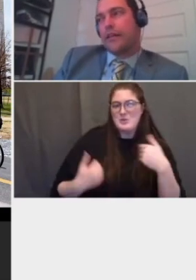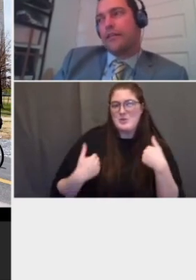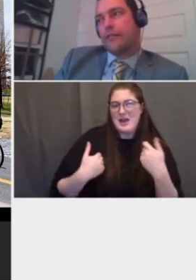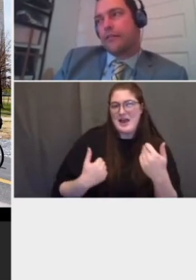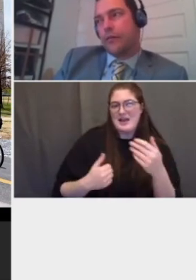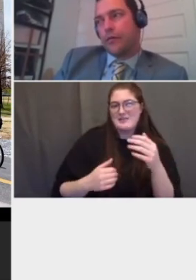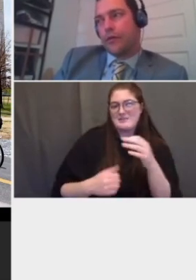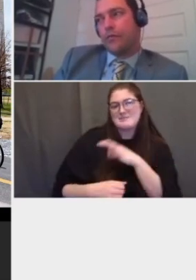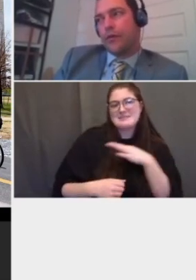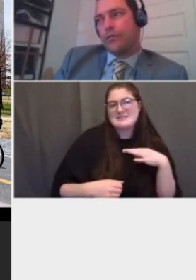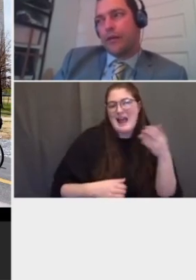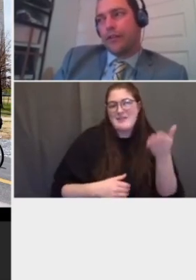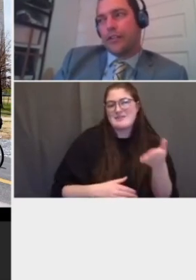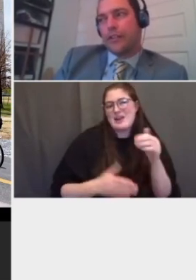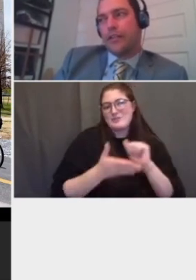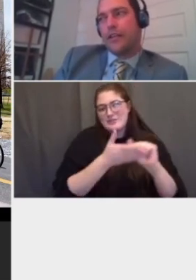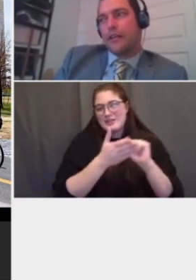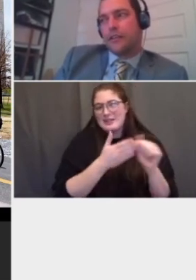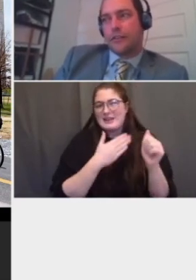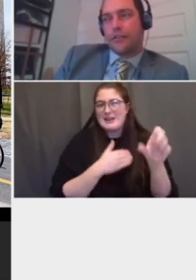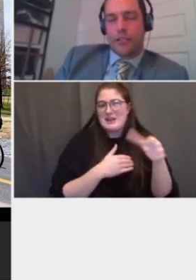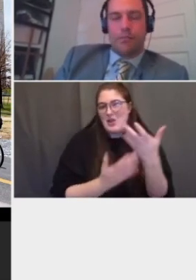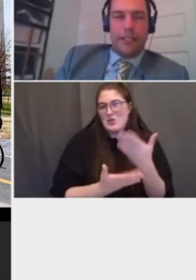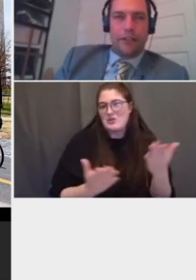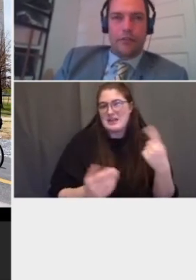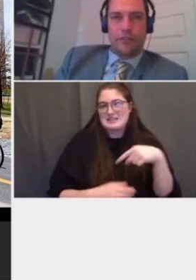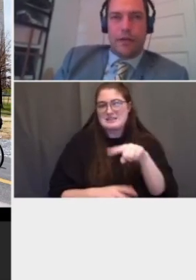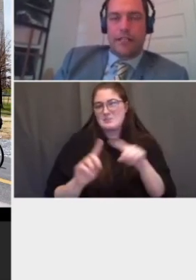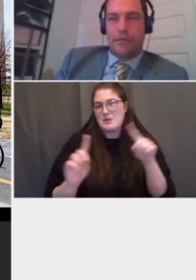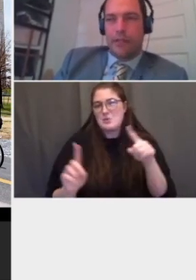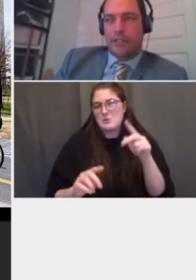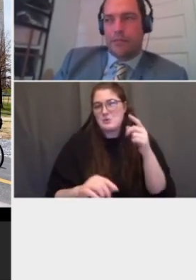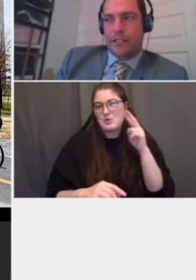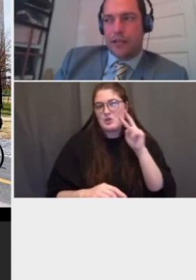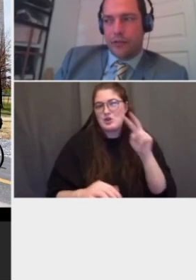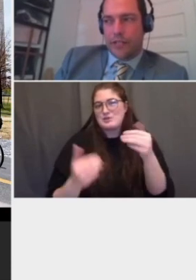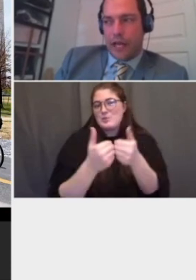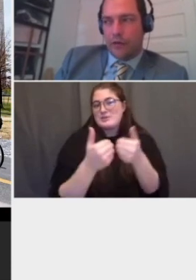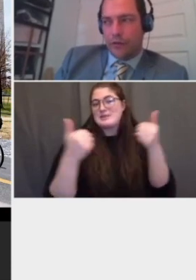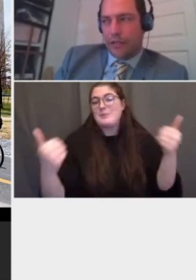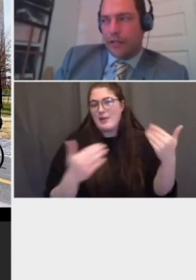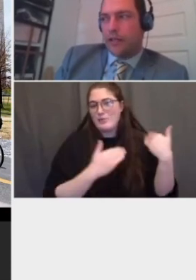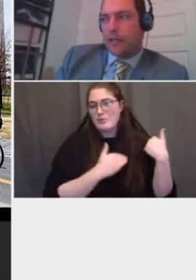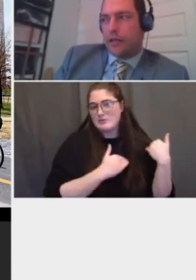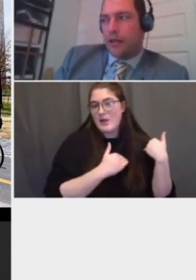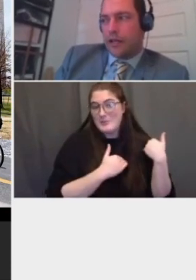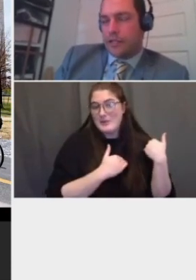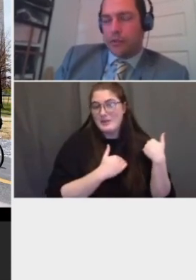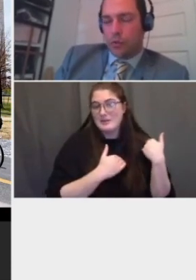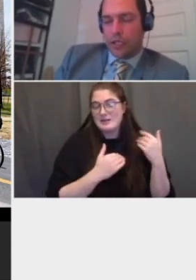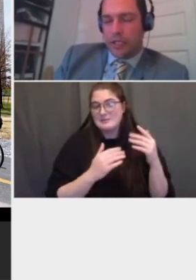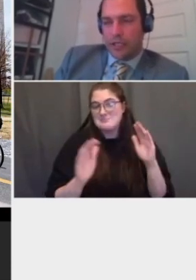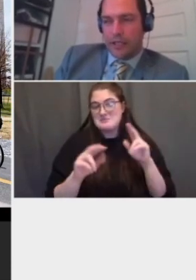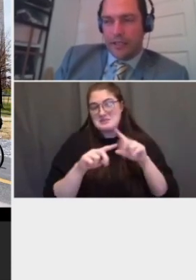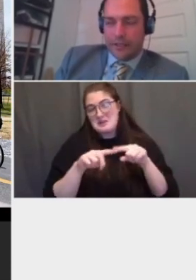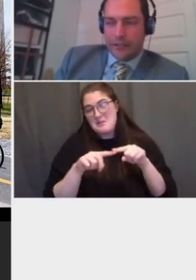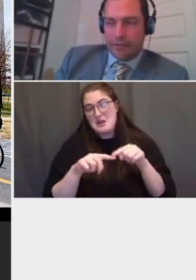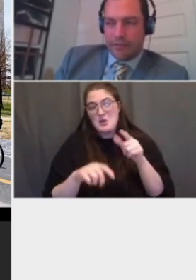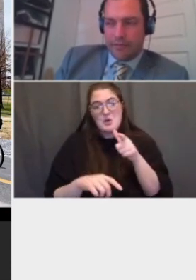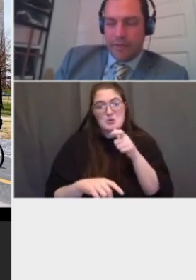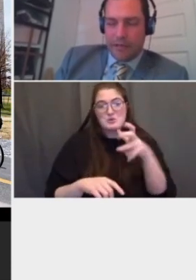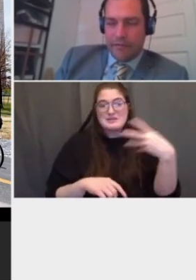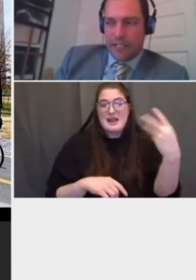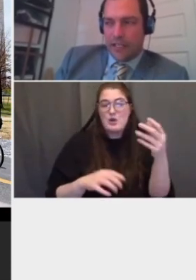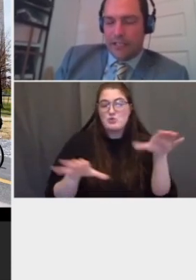So I think that we'd probably look to sort of split those responsibilities based on who's out doing similar work in